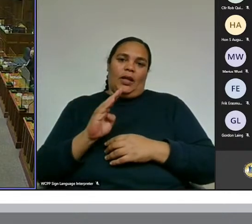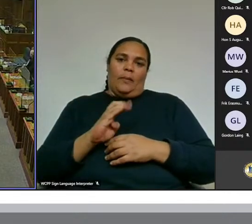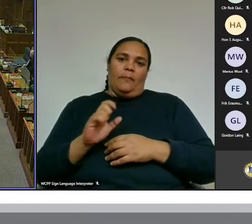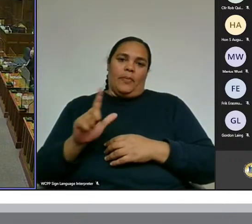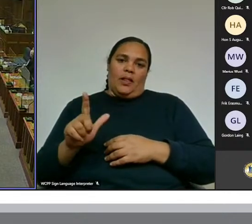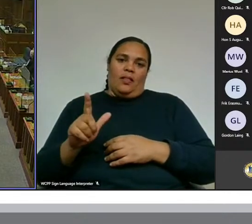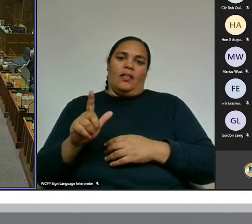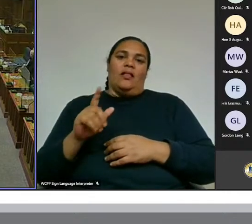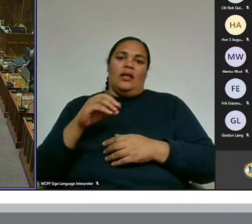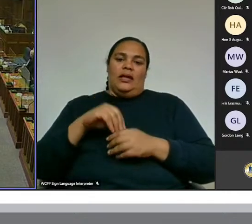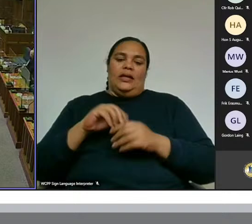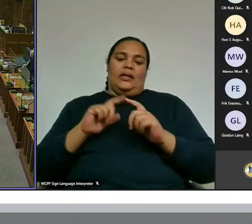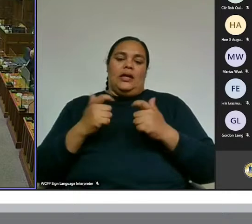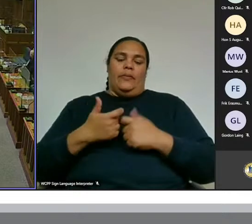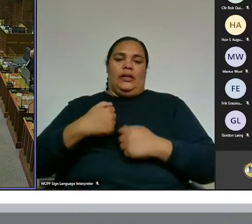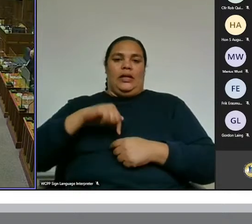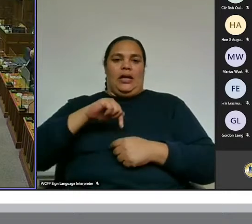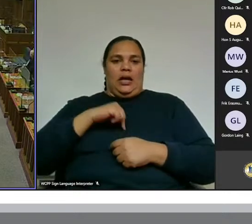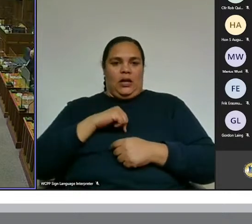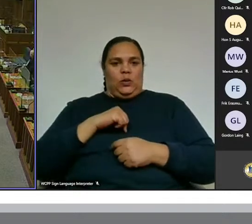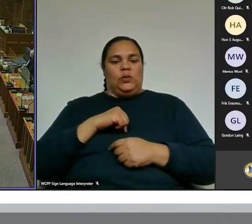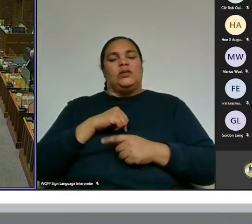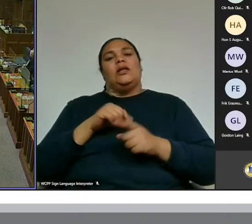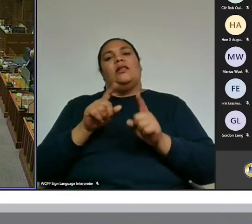in committee, and then